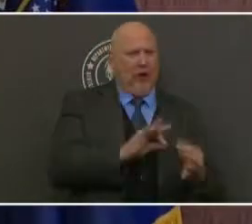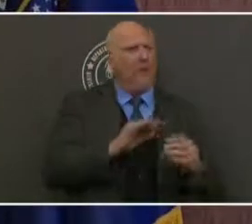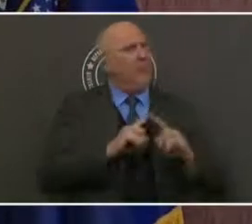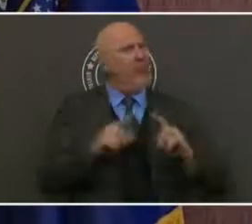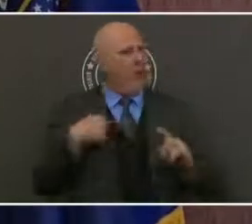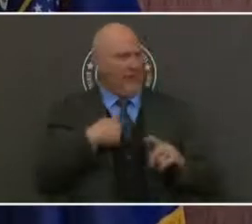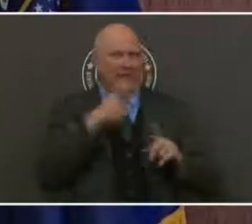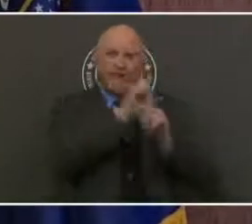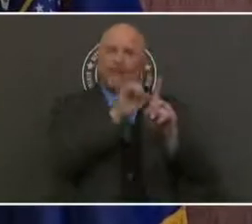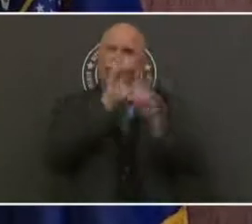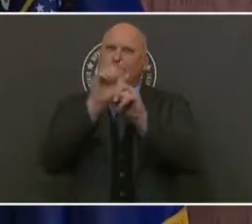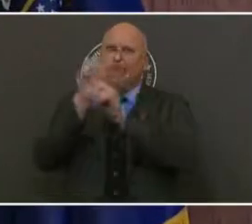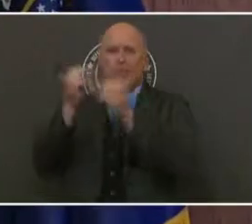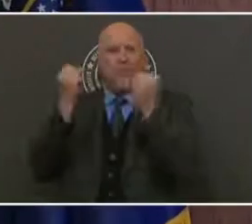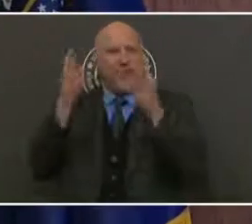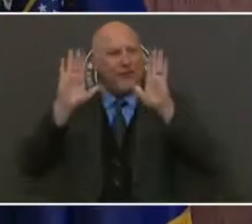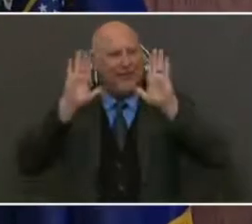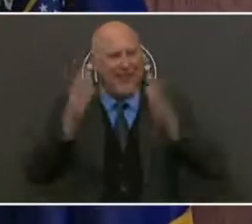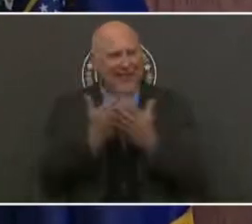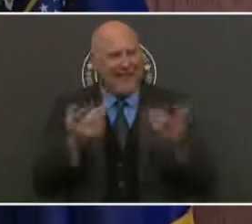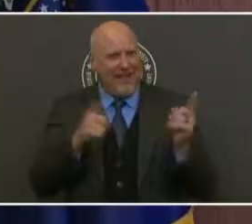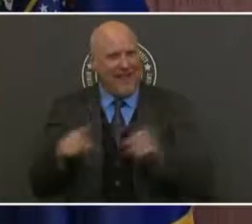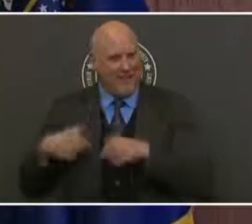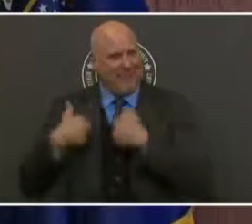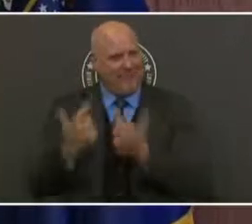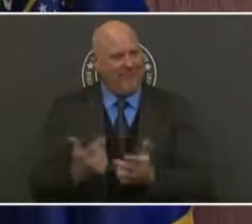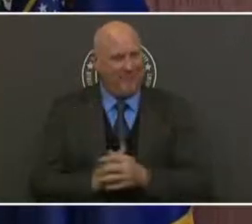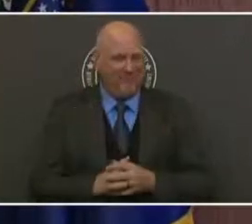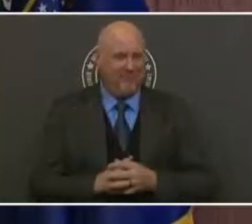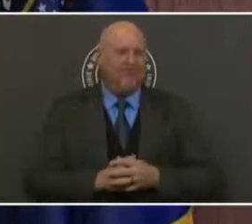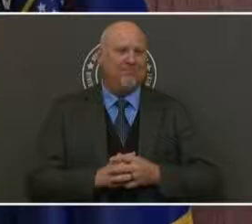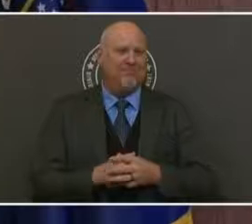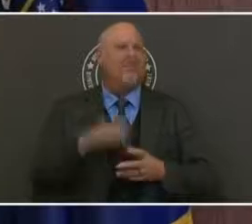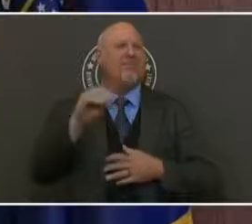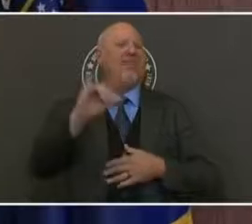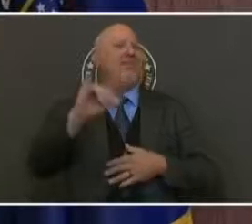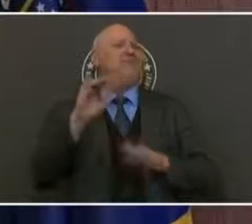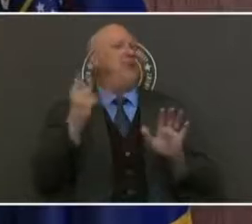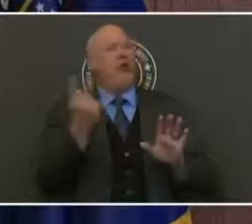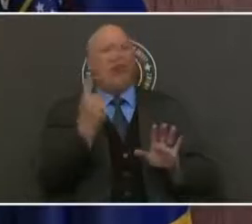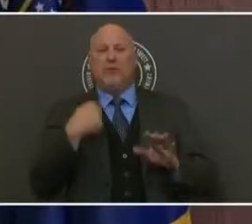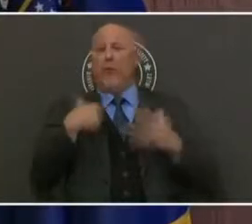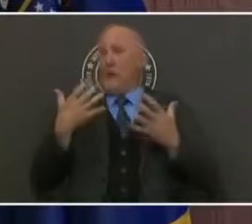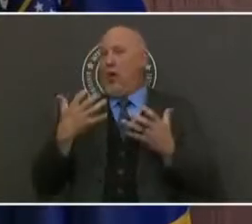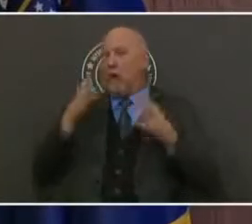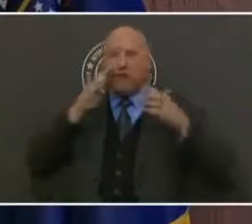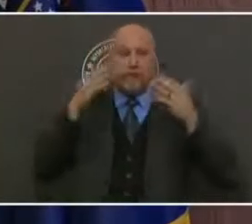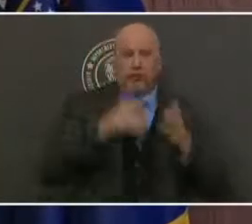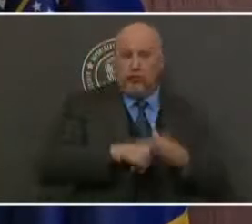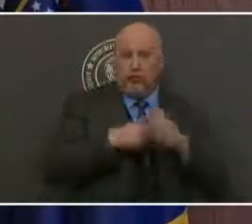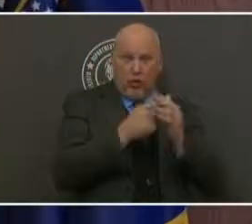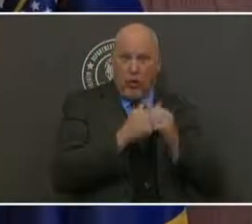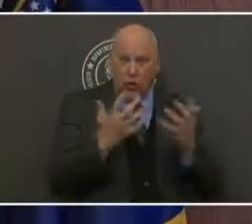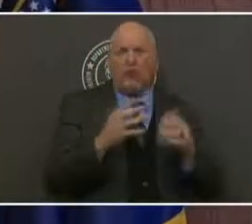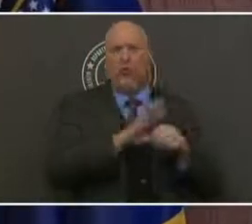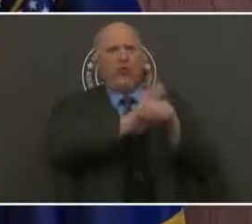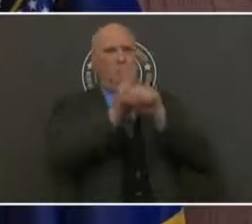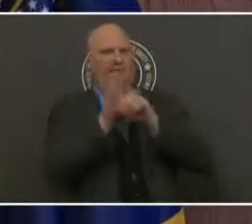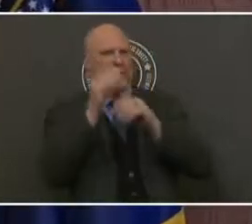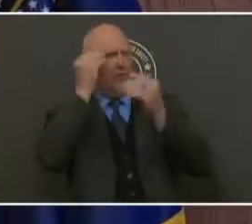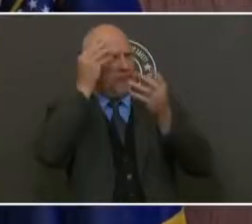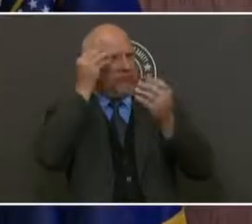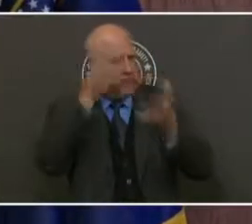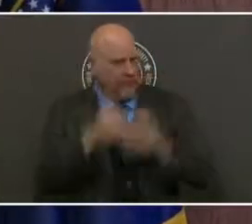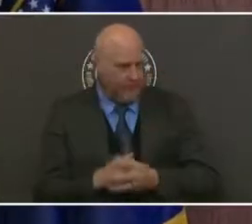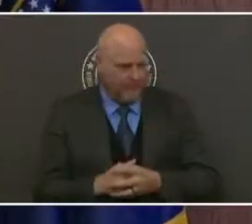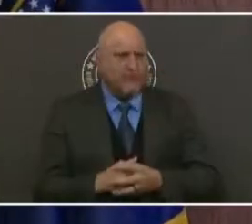days. Now, as always, we want to talk about the coronavirus and our COVID response and vaccinations. But before